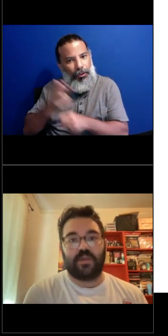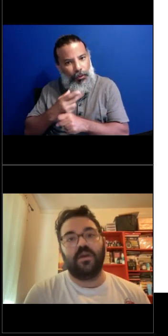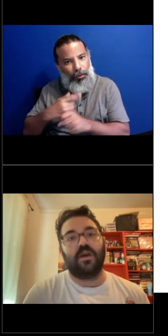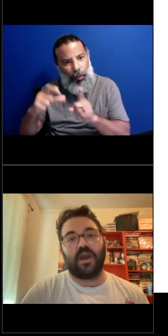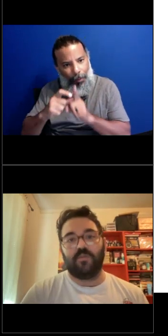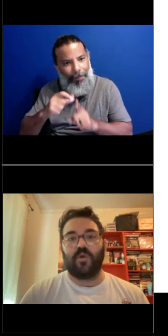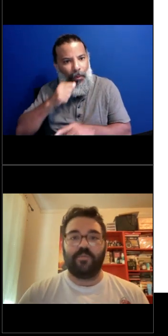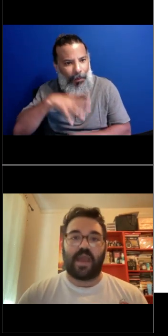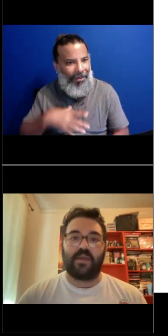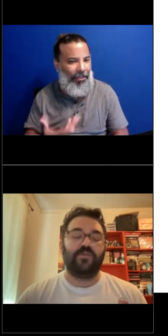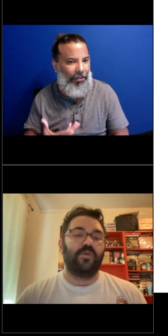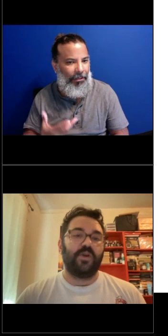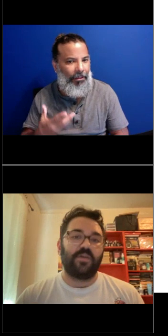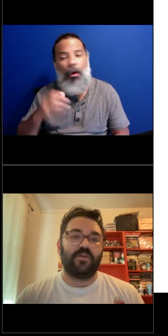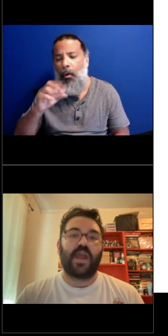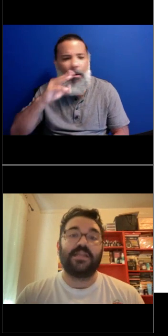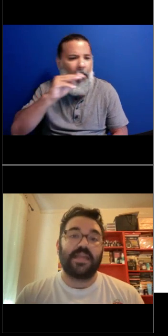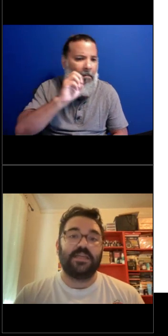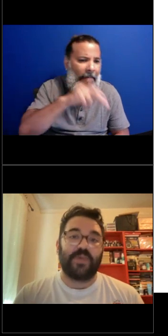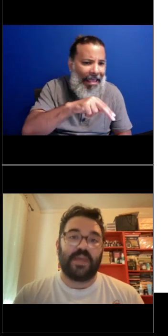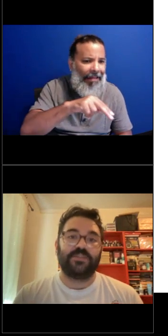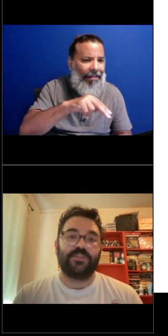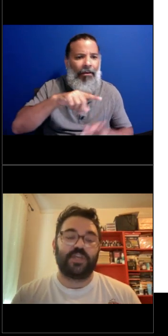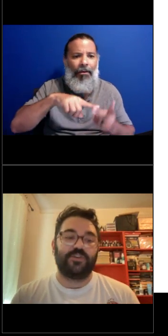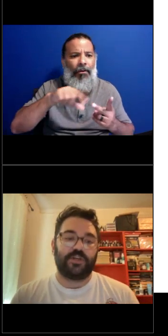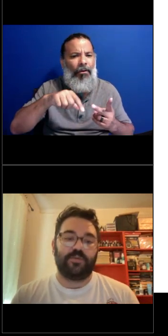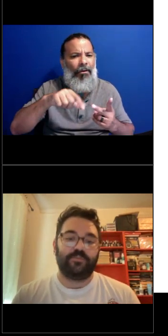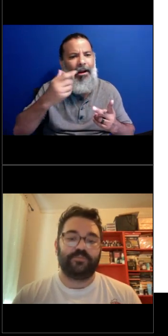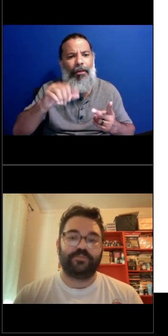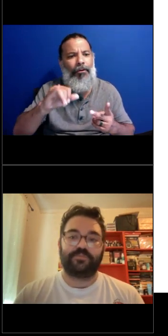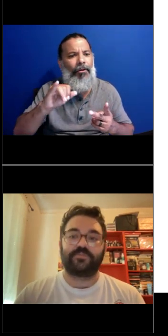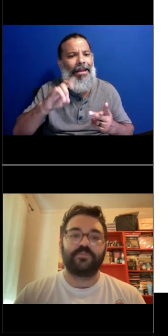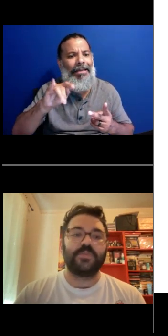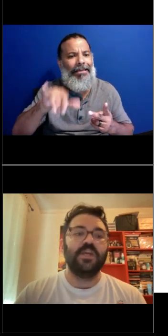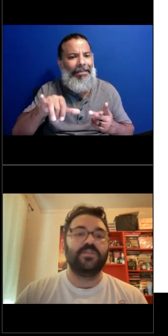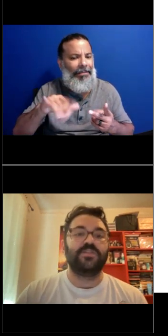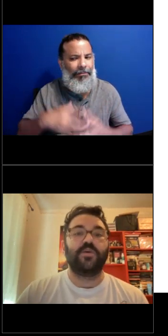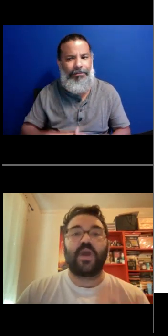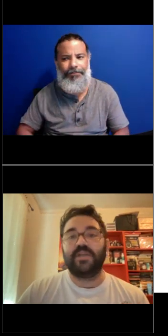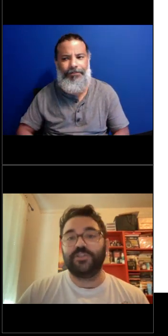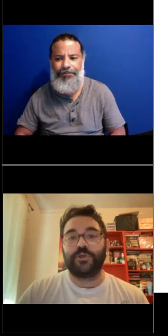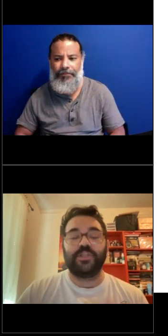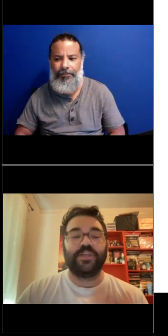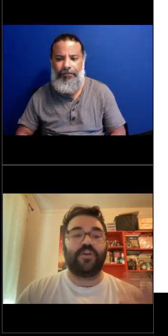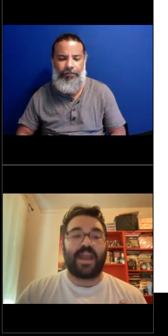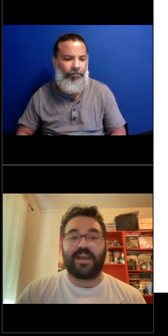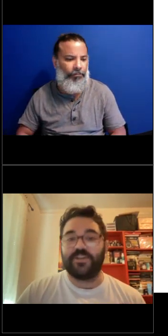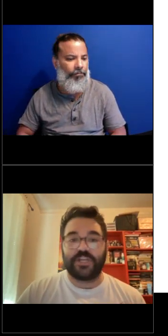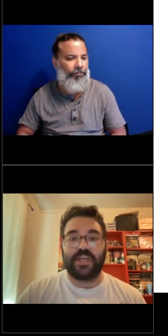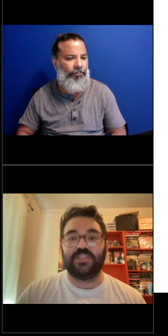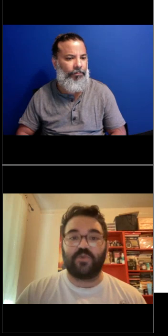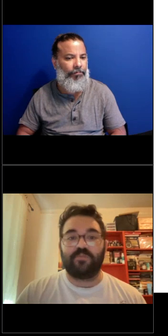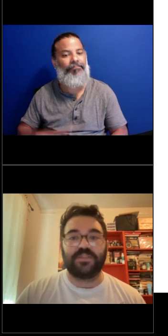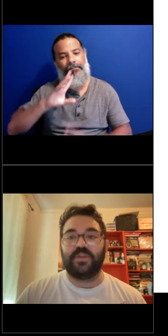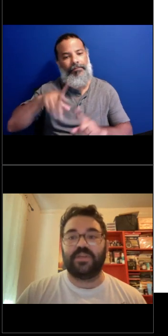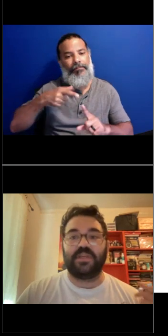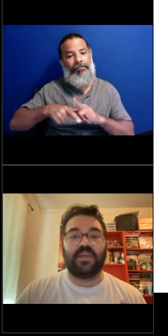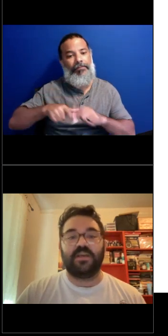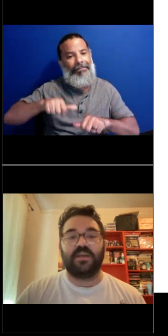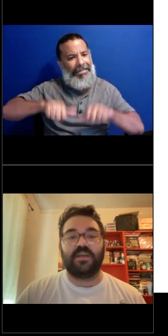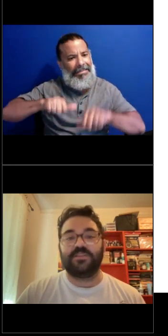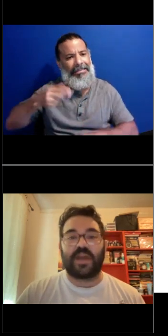women or men or another identity-based gender term. So I mentioned earlier, hedging is one